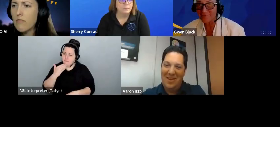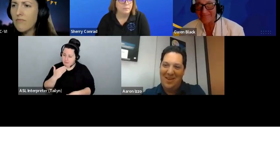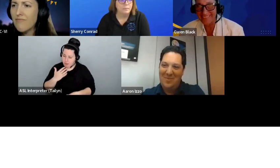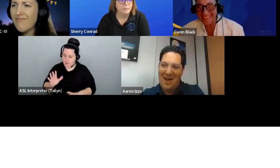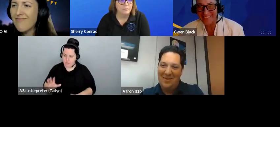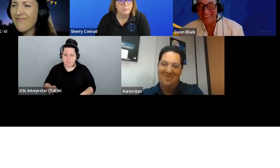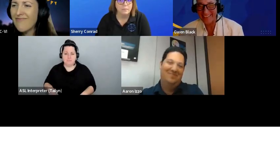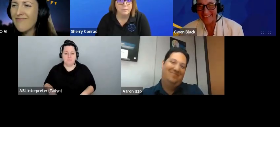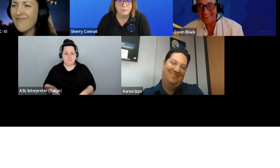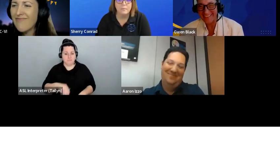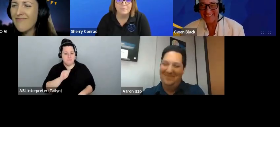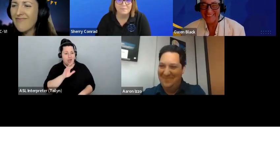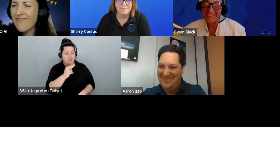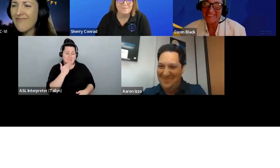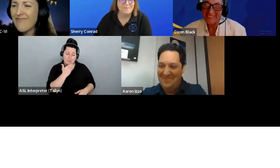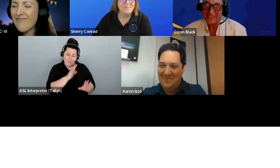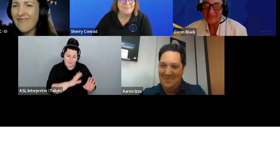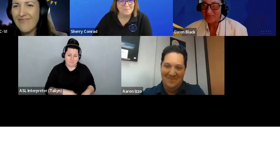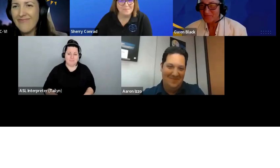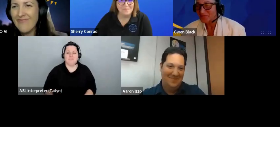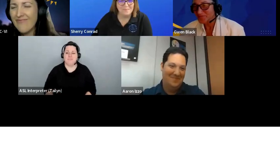you. Thank you, madam.